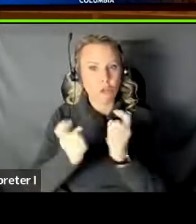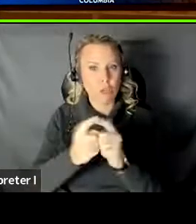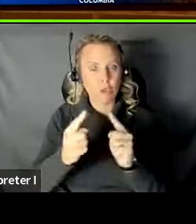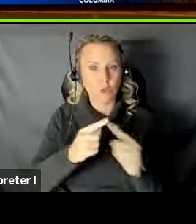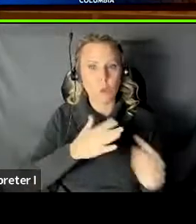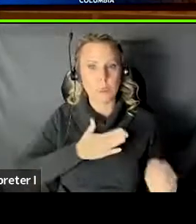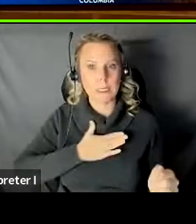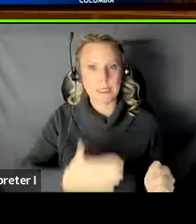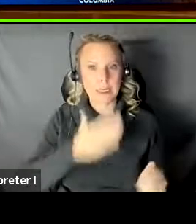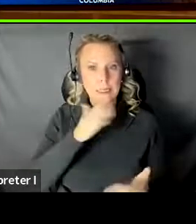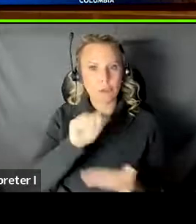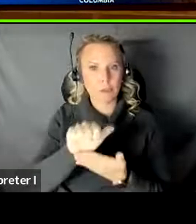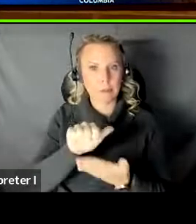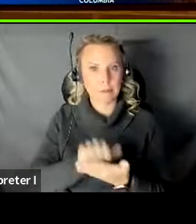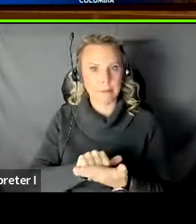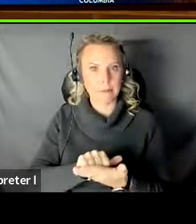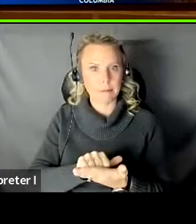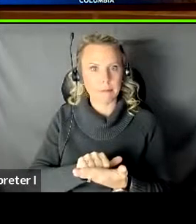agenda?